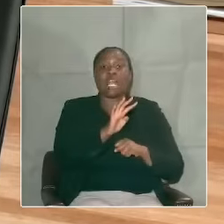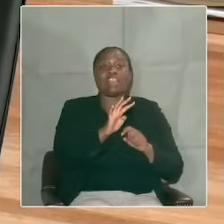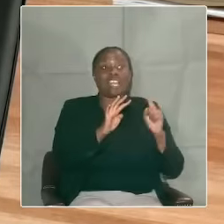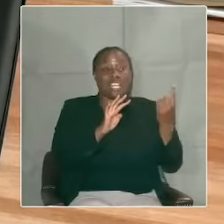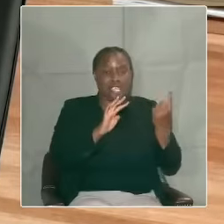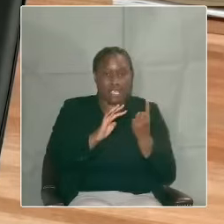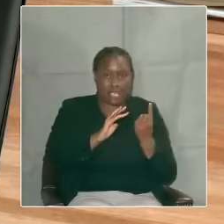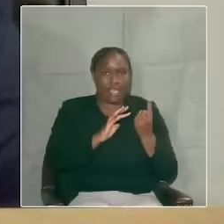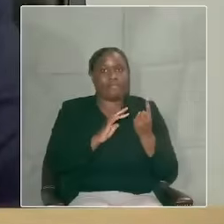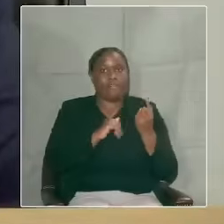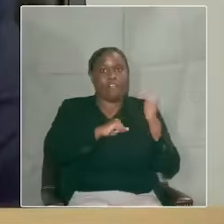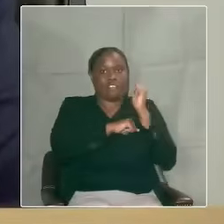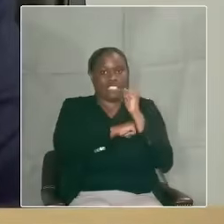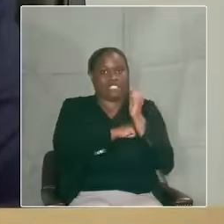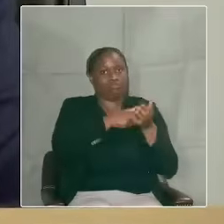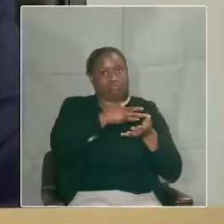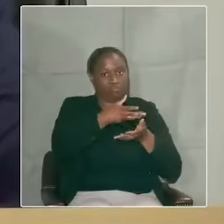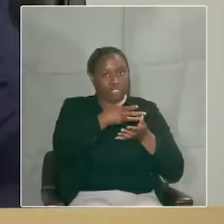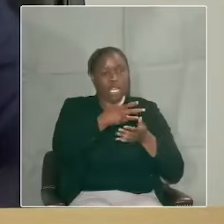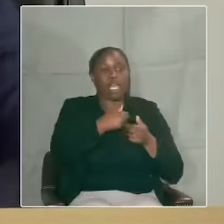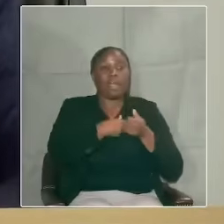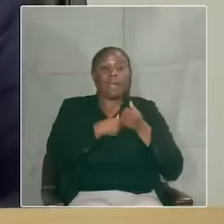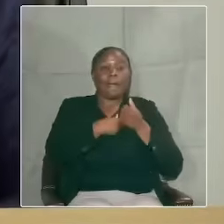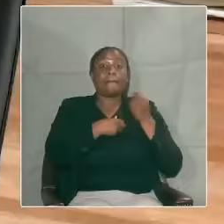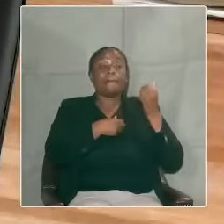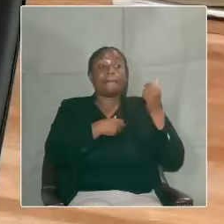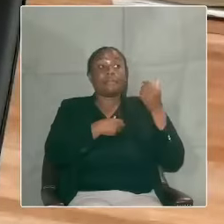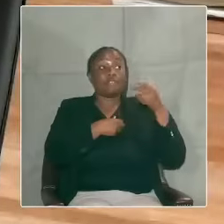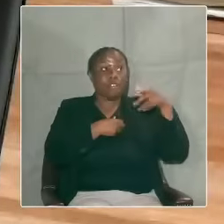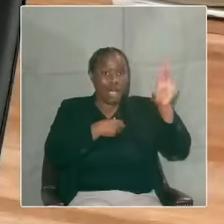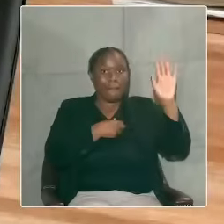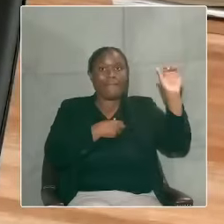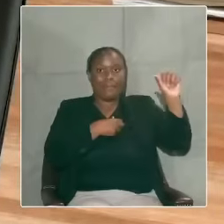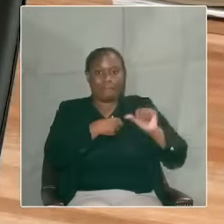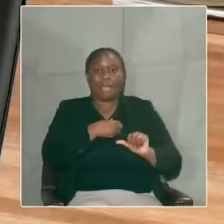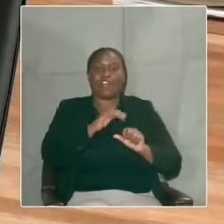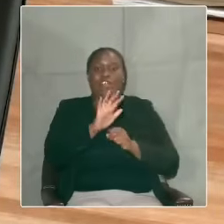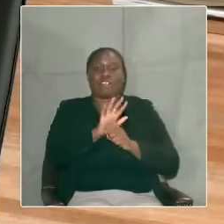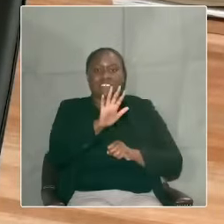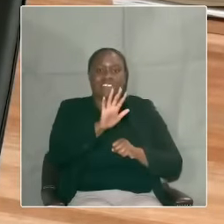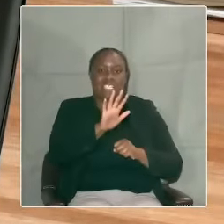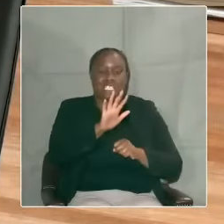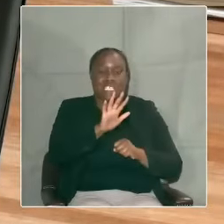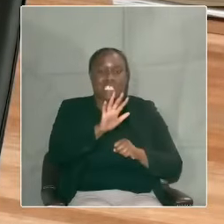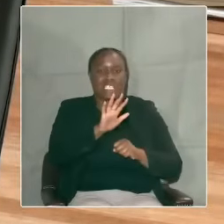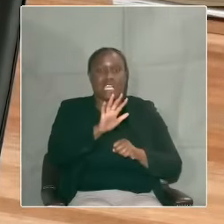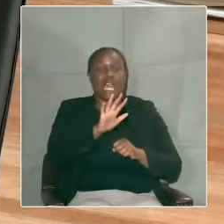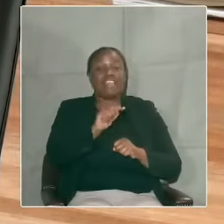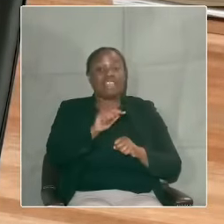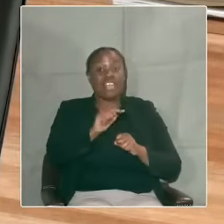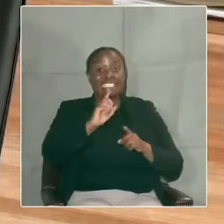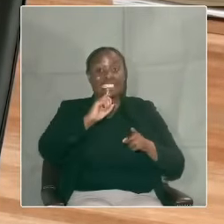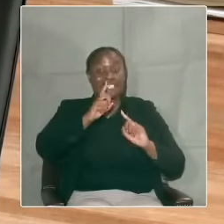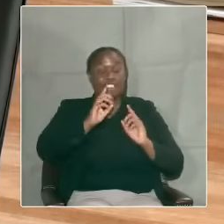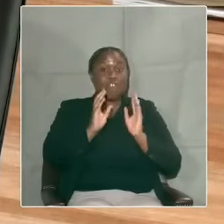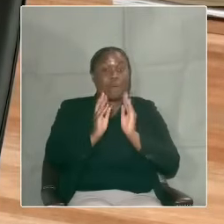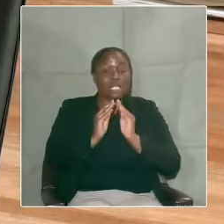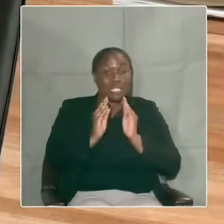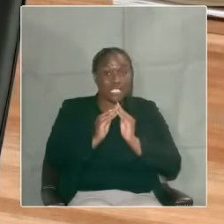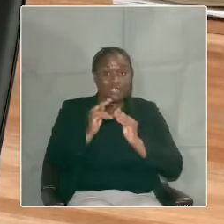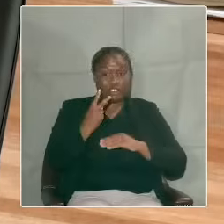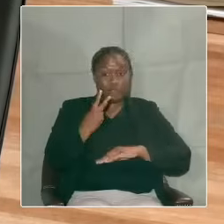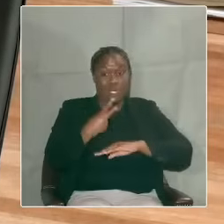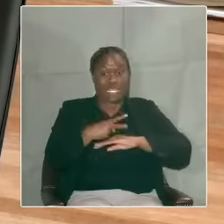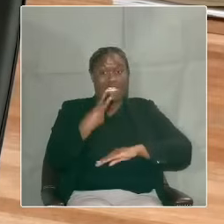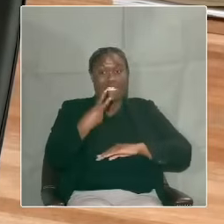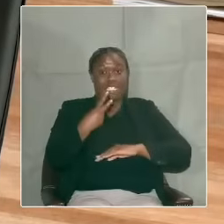you. He returned on the 15th, and the conclusion of that discussion that you had over the